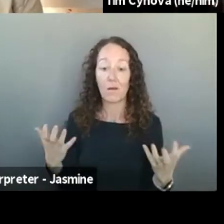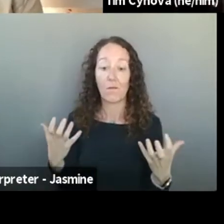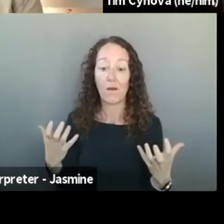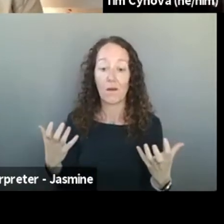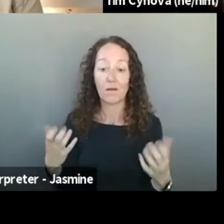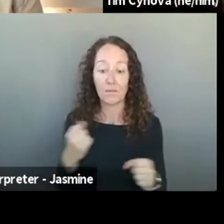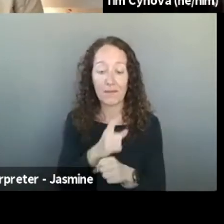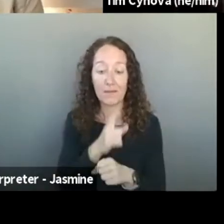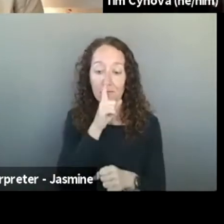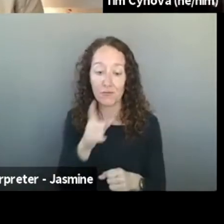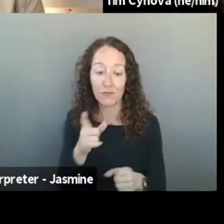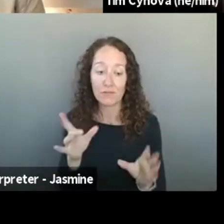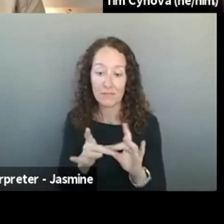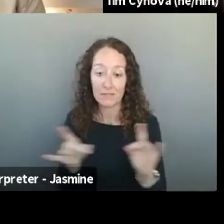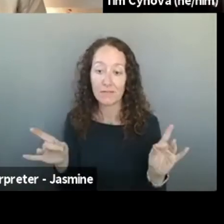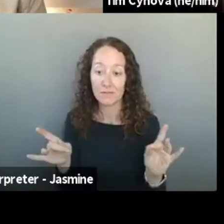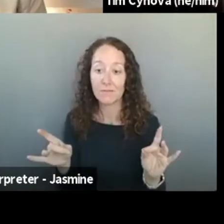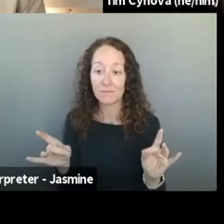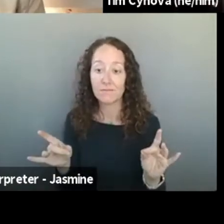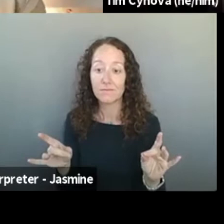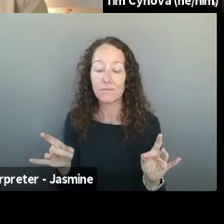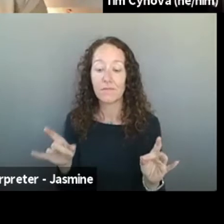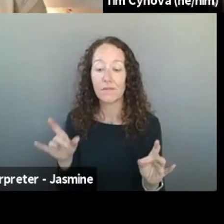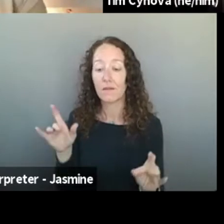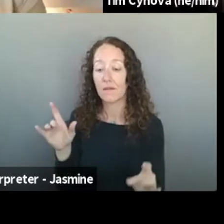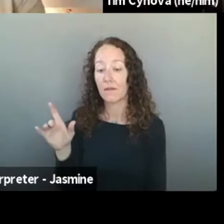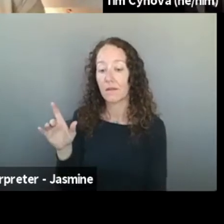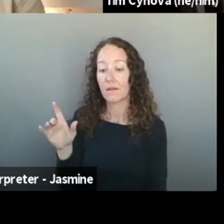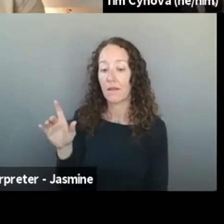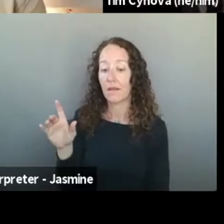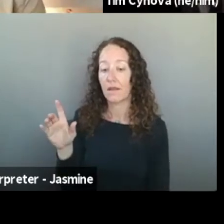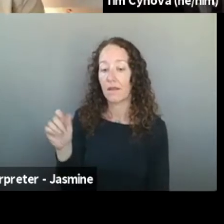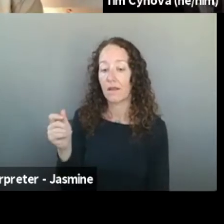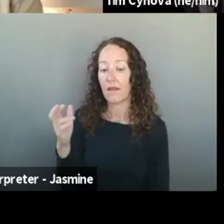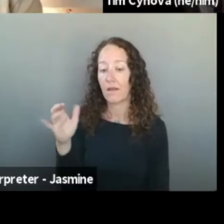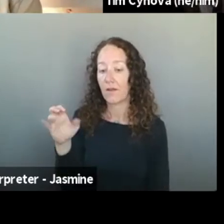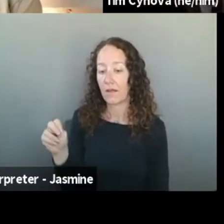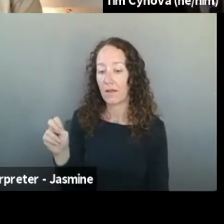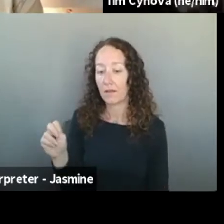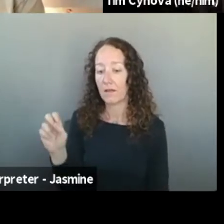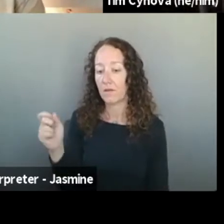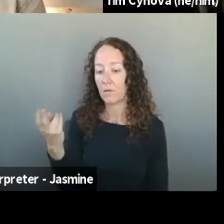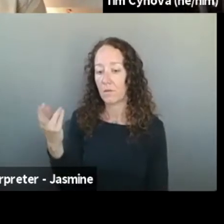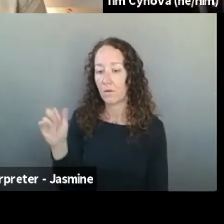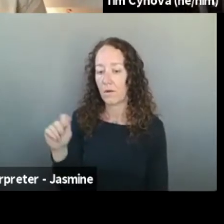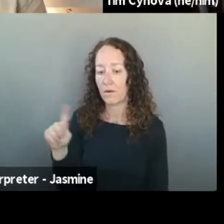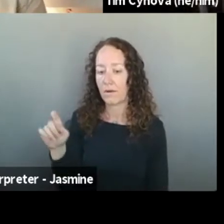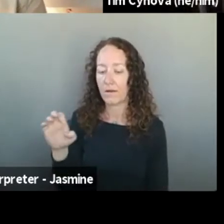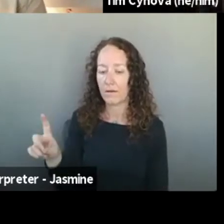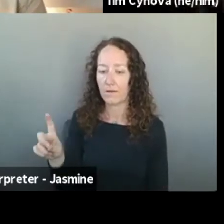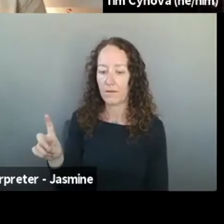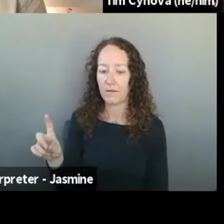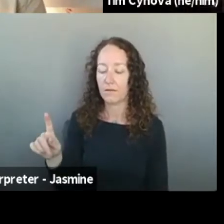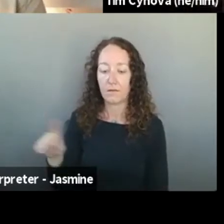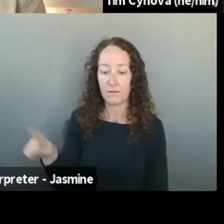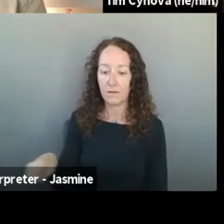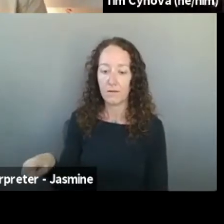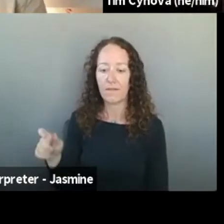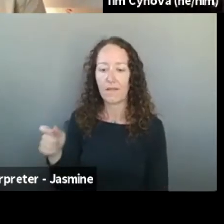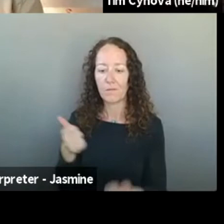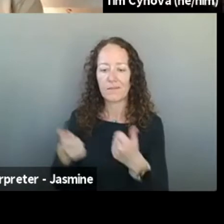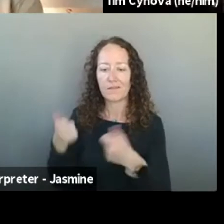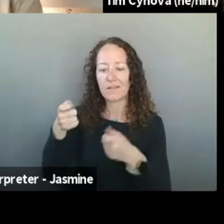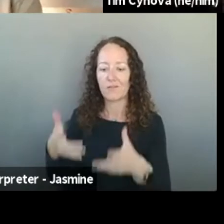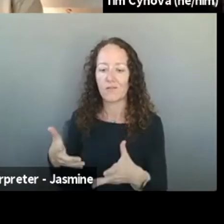make sure that I say. So Carrie Ann Suarez, who is the executive director of equity in the center, was also slated